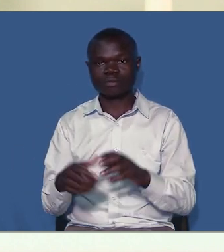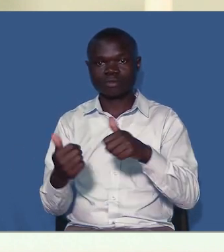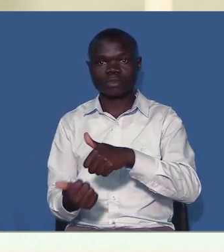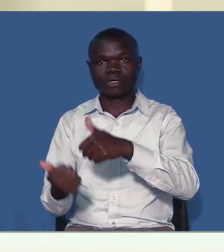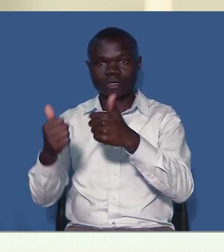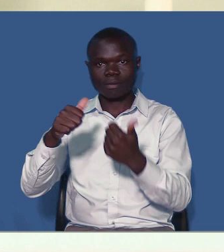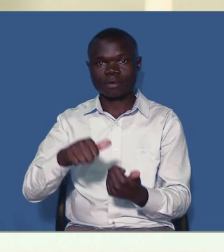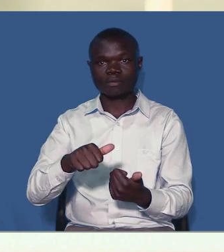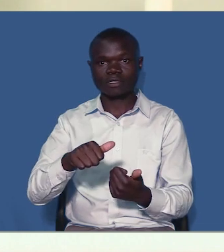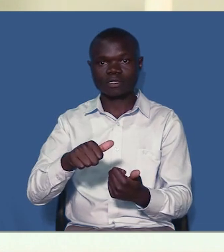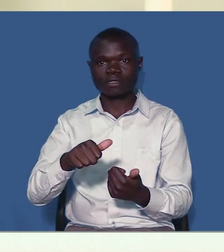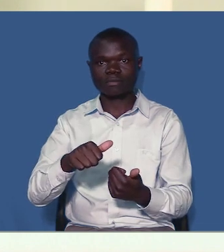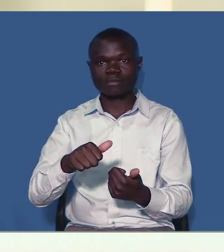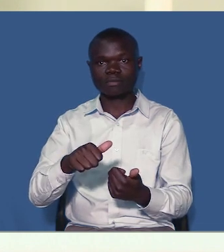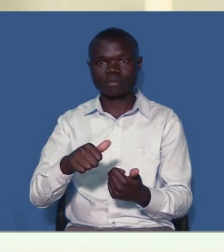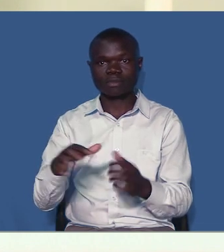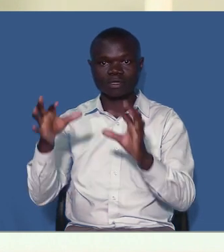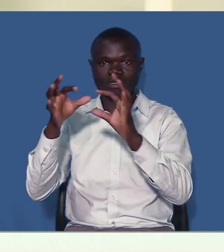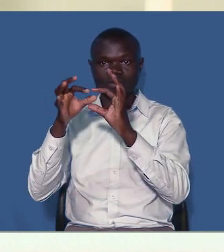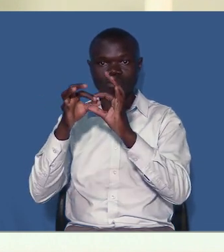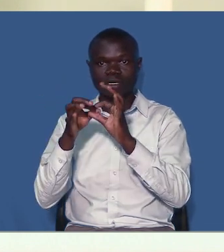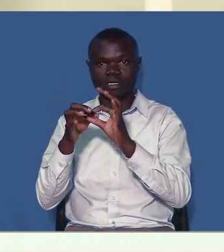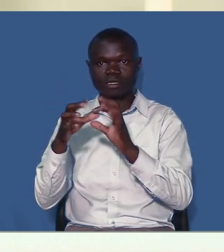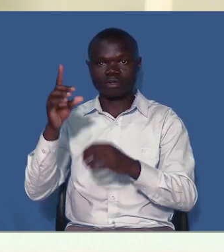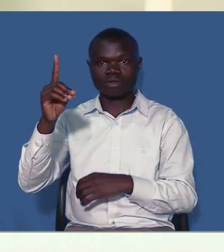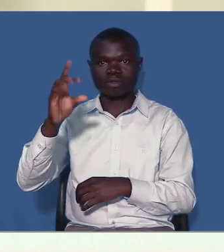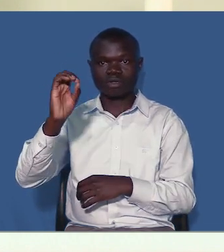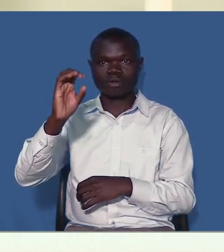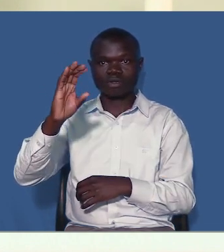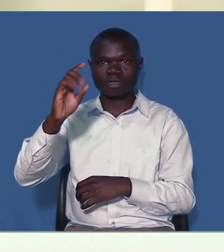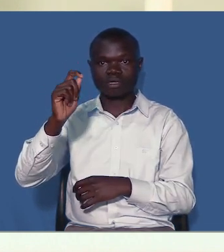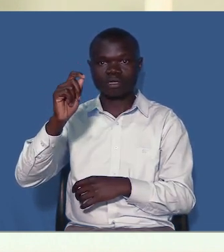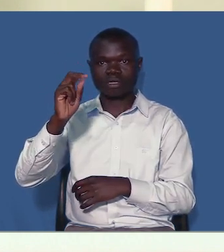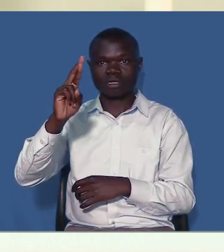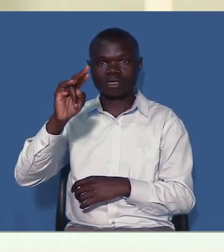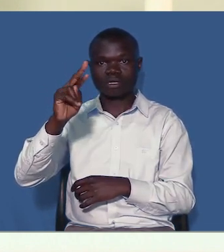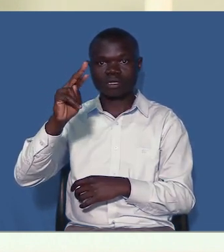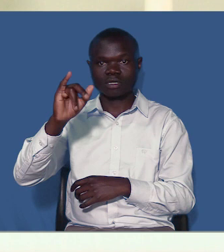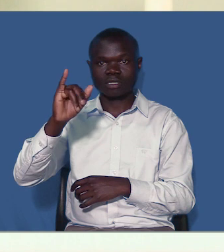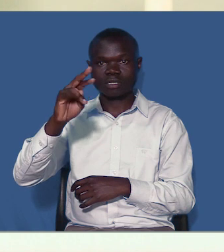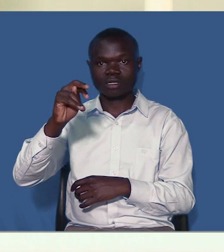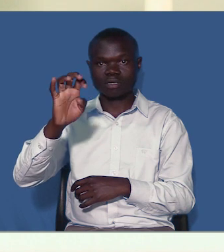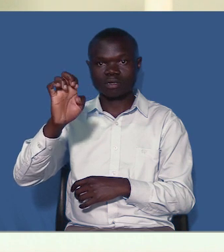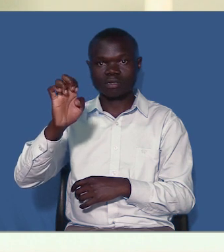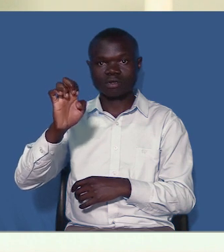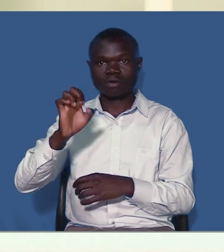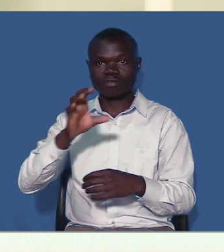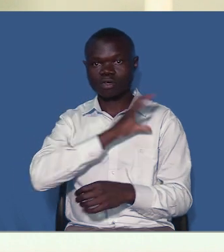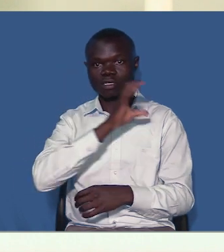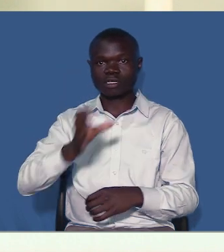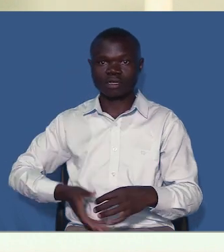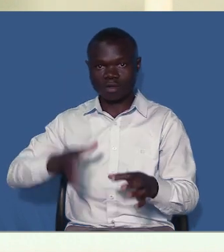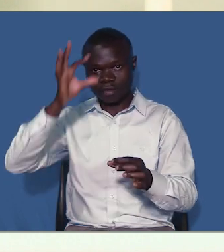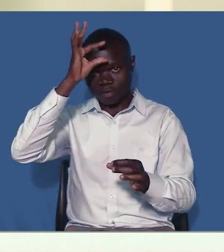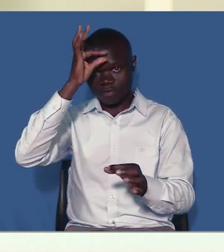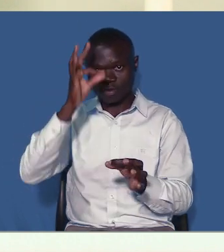Baptism is intimately connected to the doctrine of the Trinity of Christian faith.